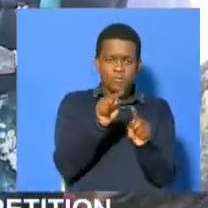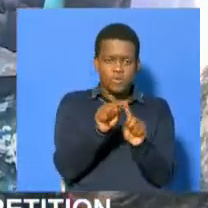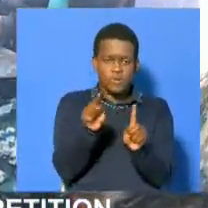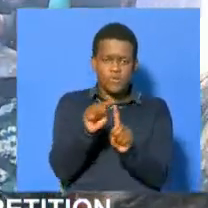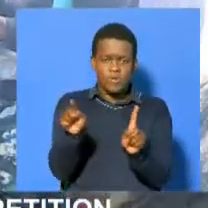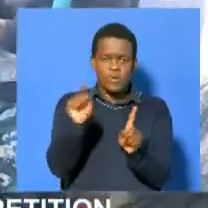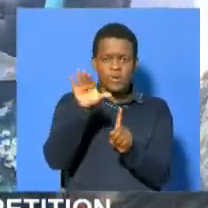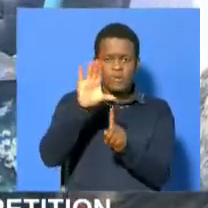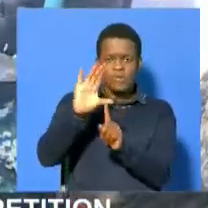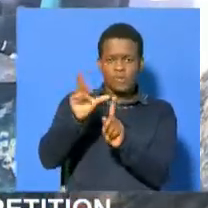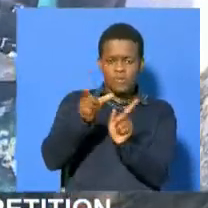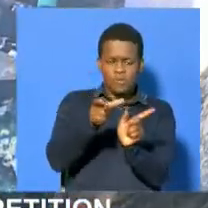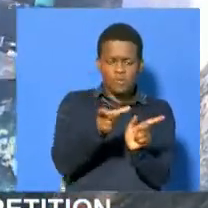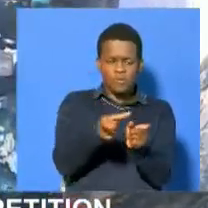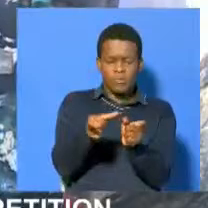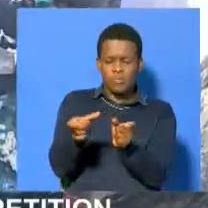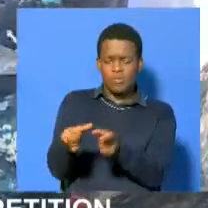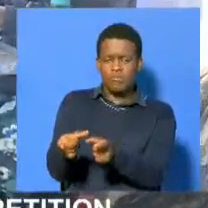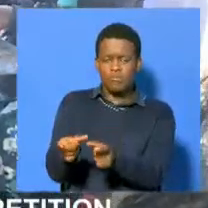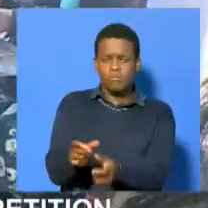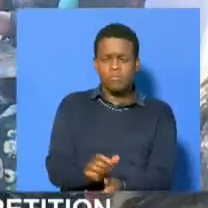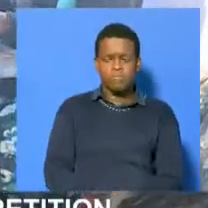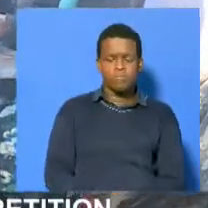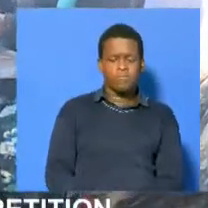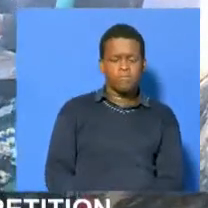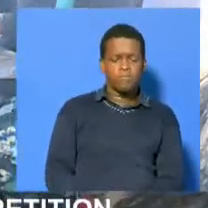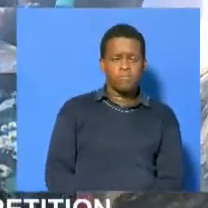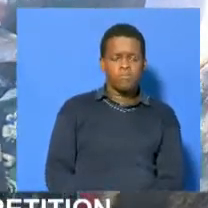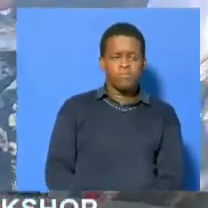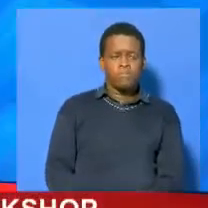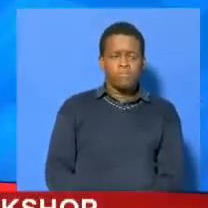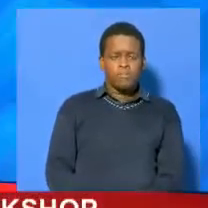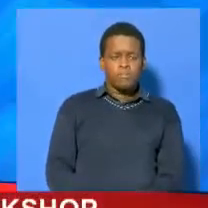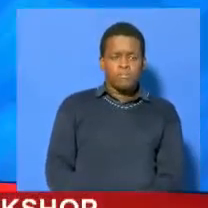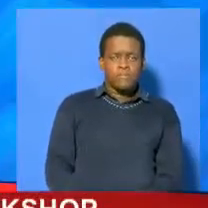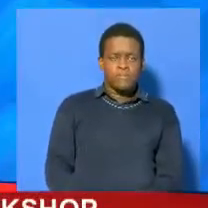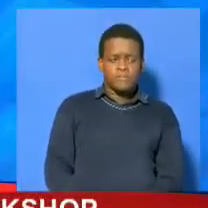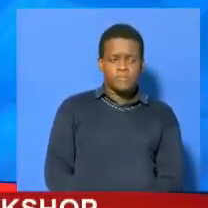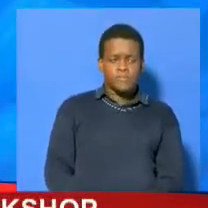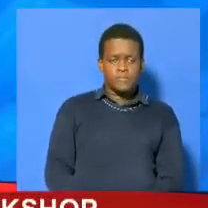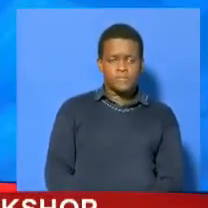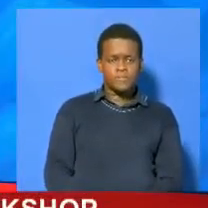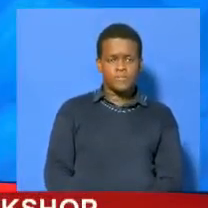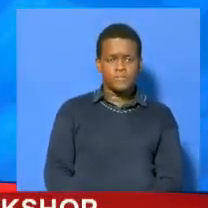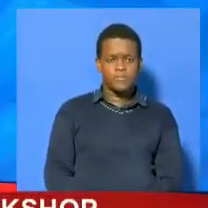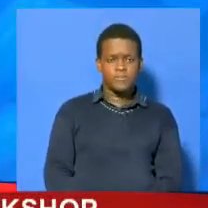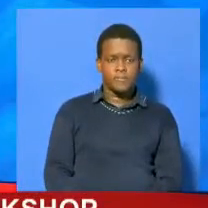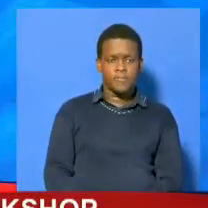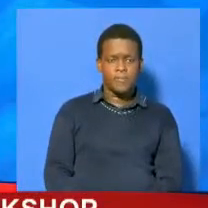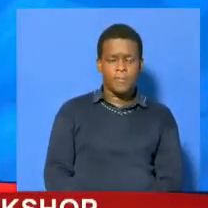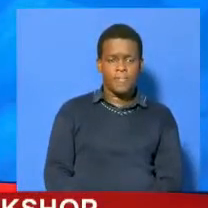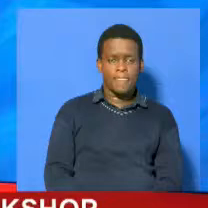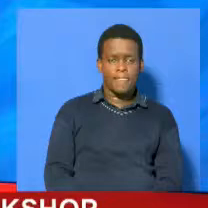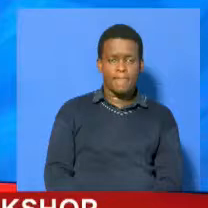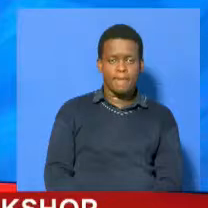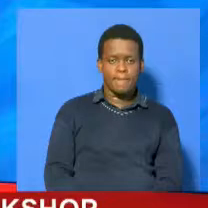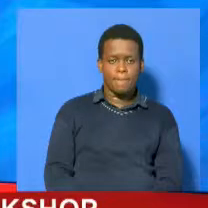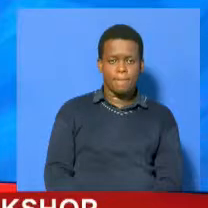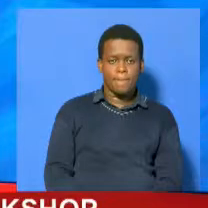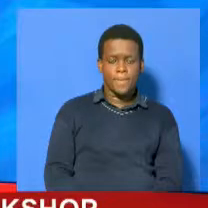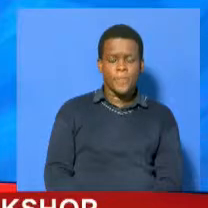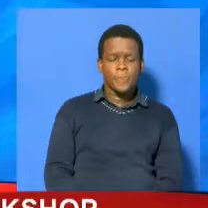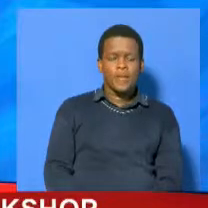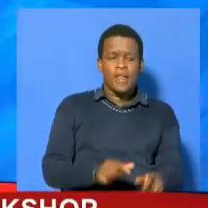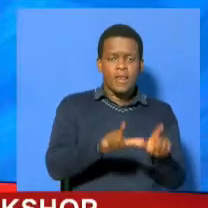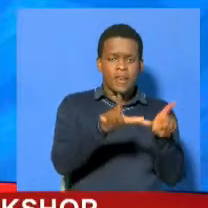Neo Mudumwa, BTV News, Marke. Land degradation caused by